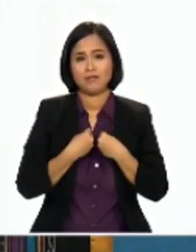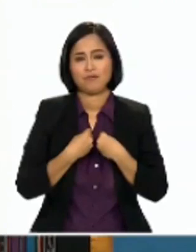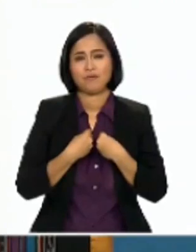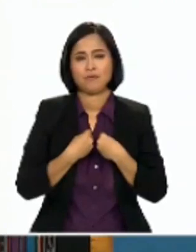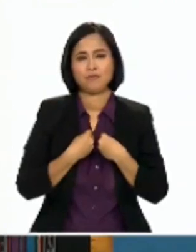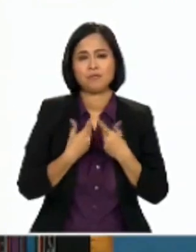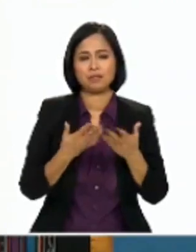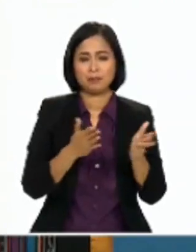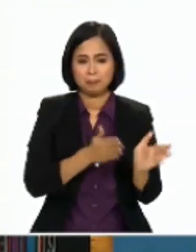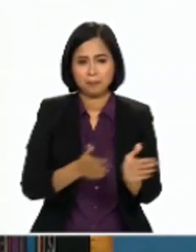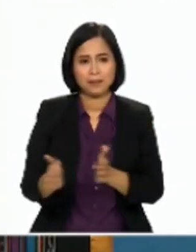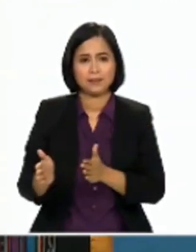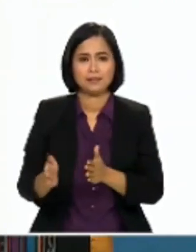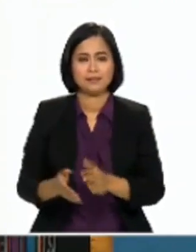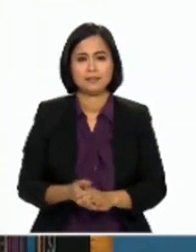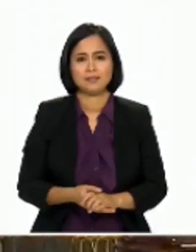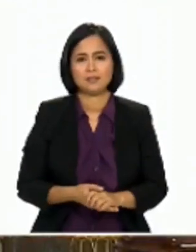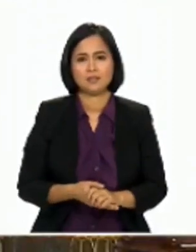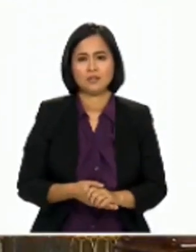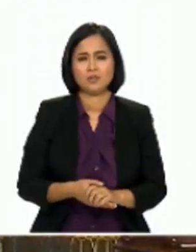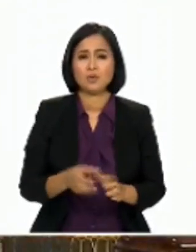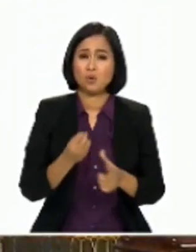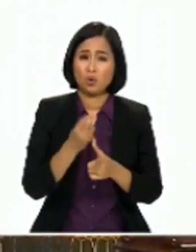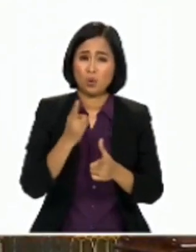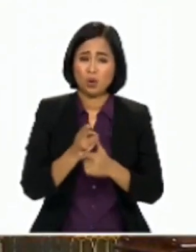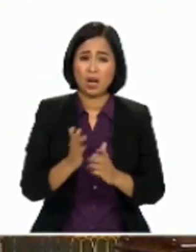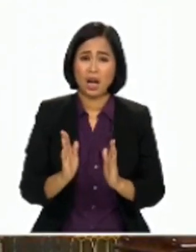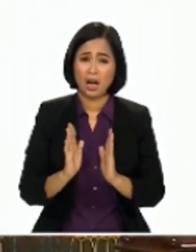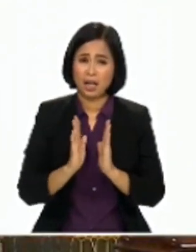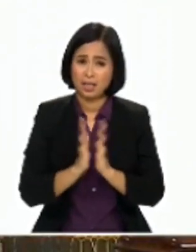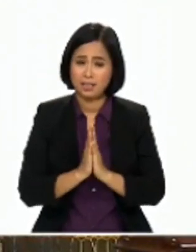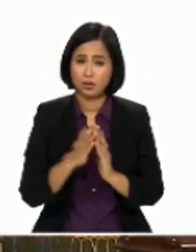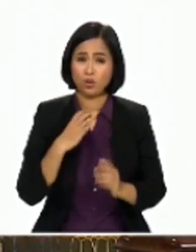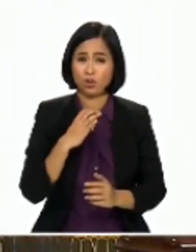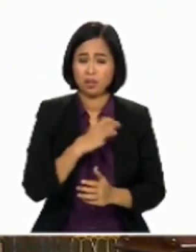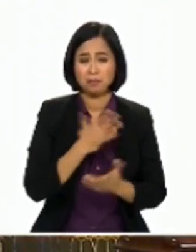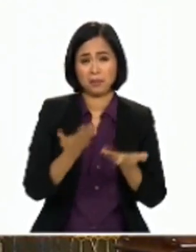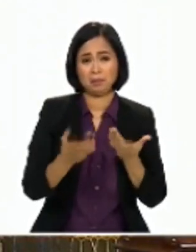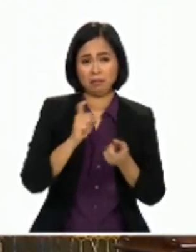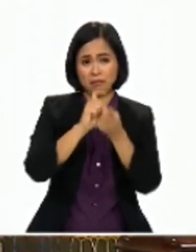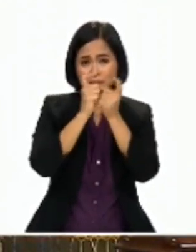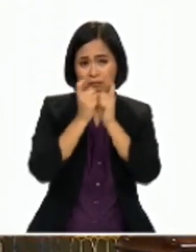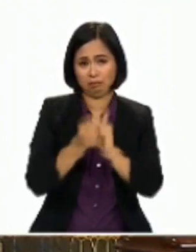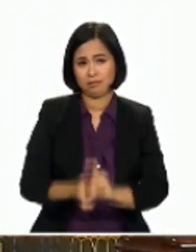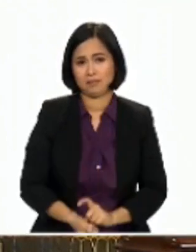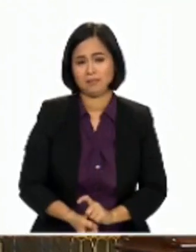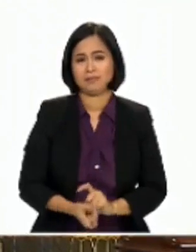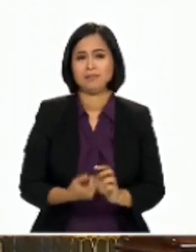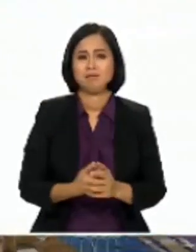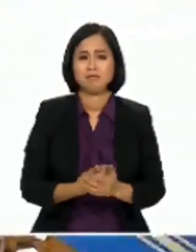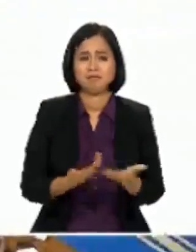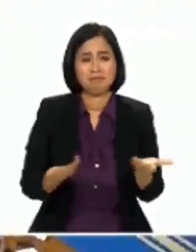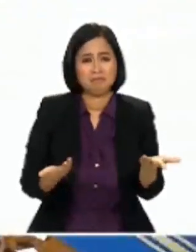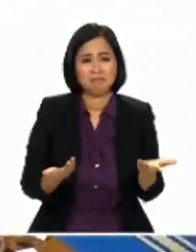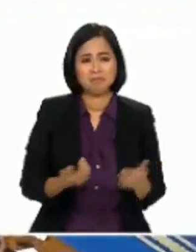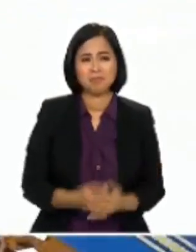Or else, I will ask Congress to reconfigure you, what not. Wala eh, wala